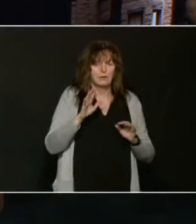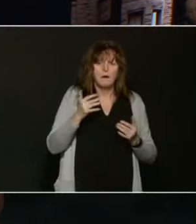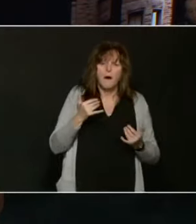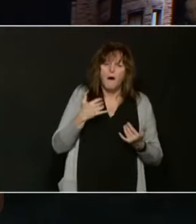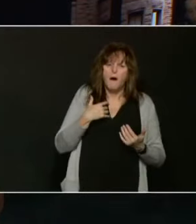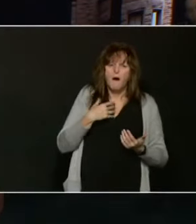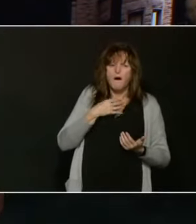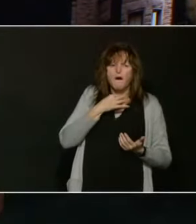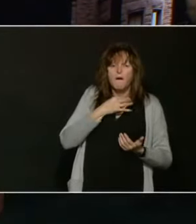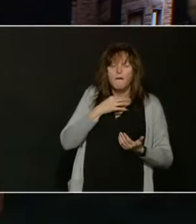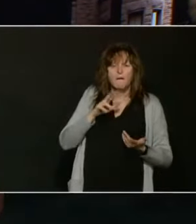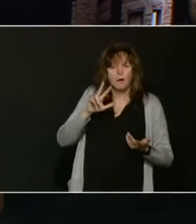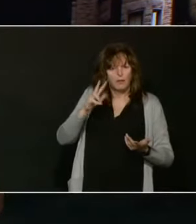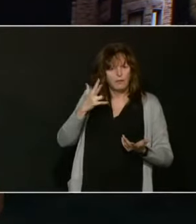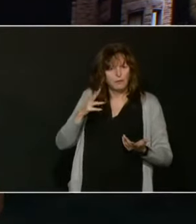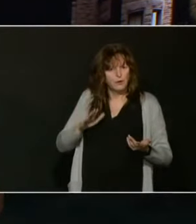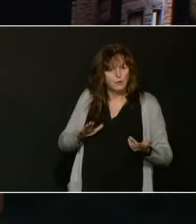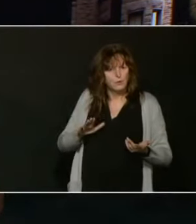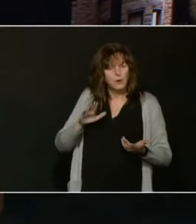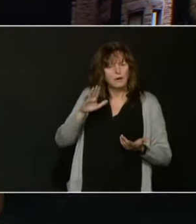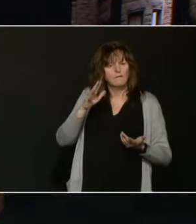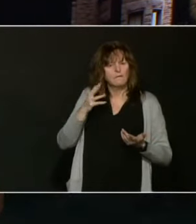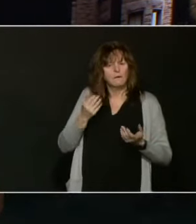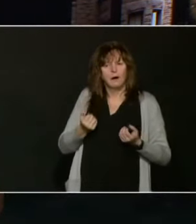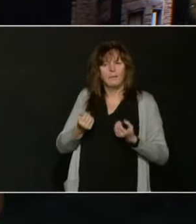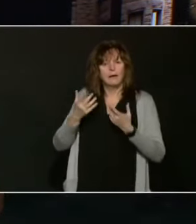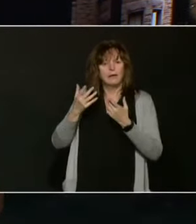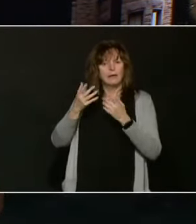wave, we might not see as many fatalities?